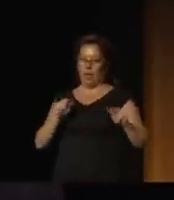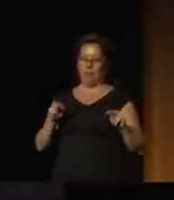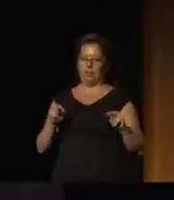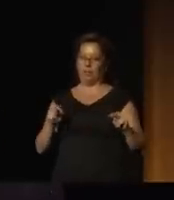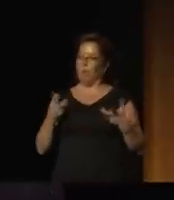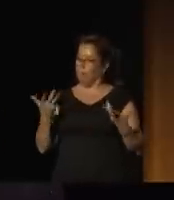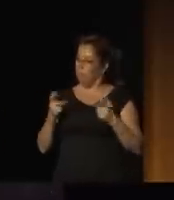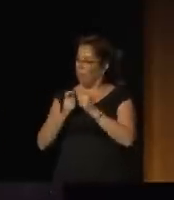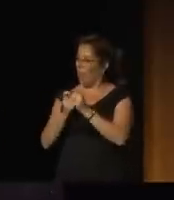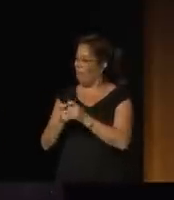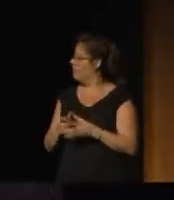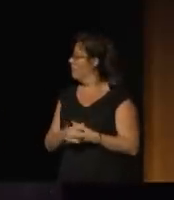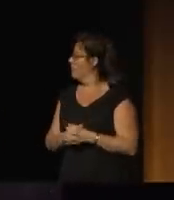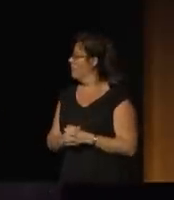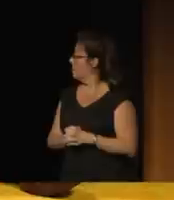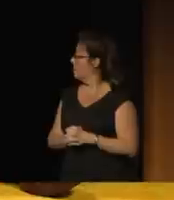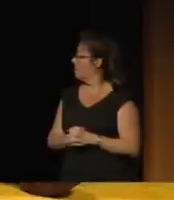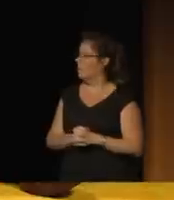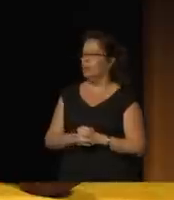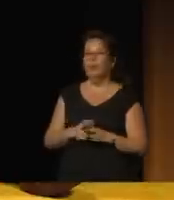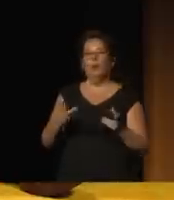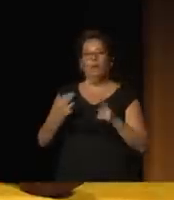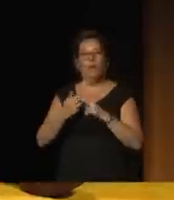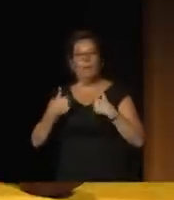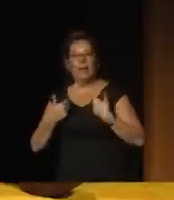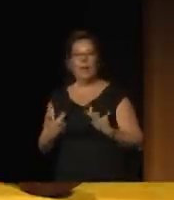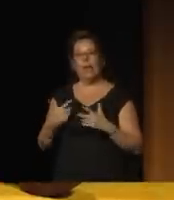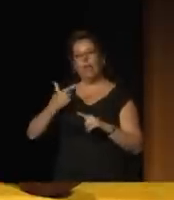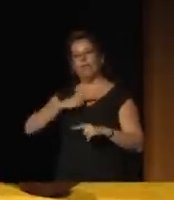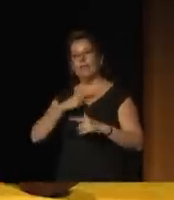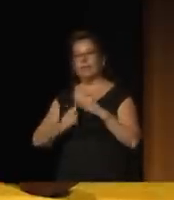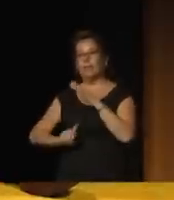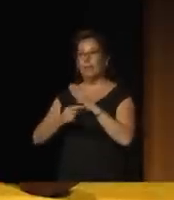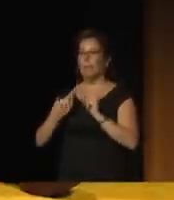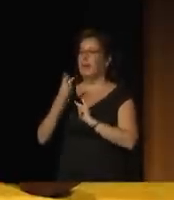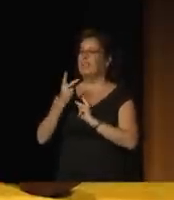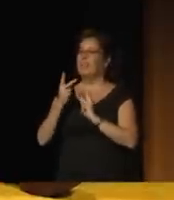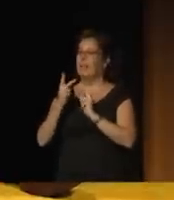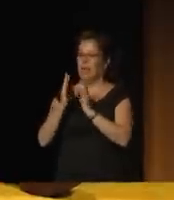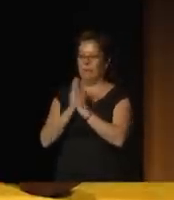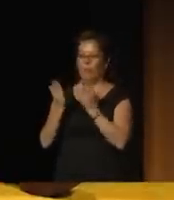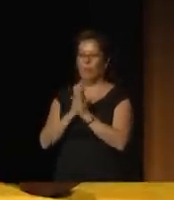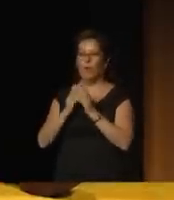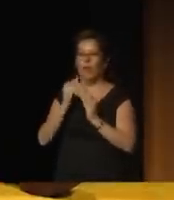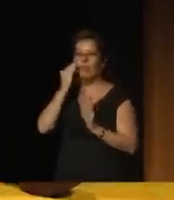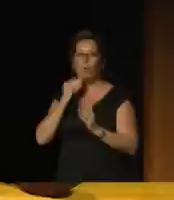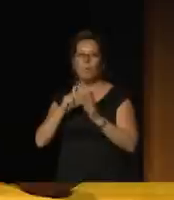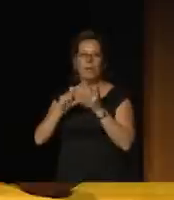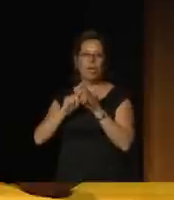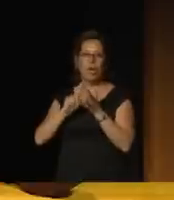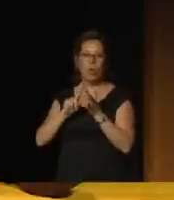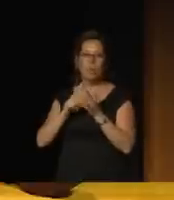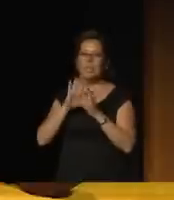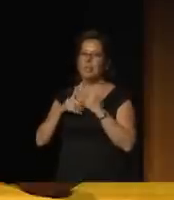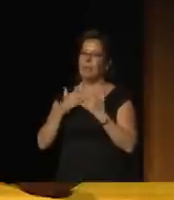it is relevant. I think the reason it's so important is that, you know, I wrote my second book, The Woman Code, is really about the connections between